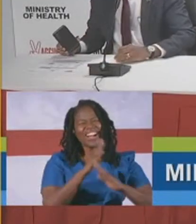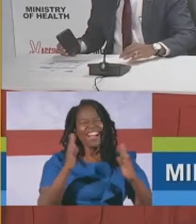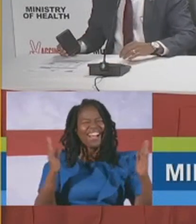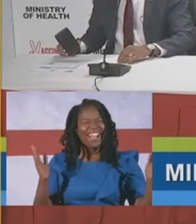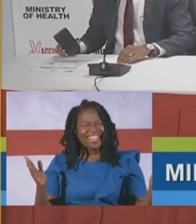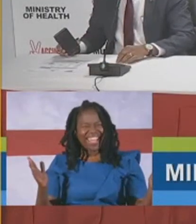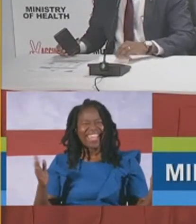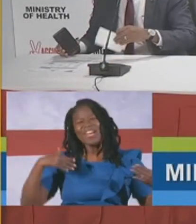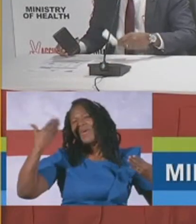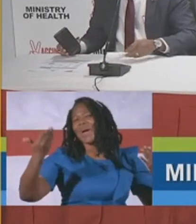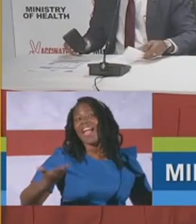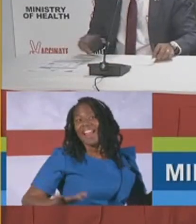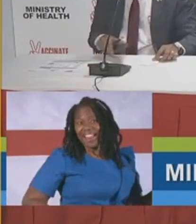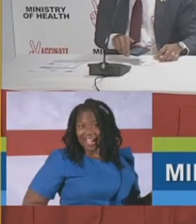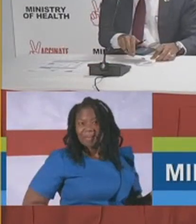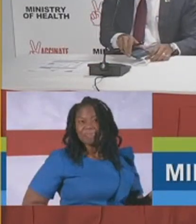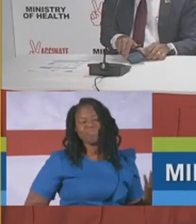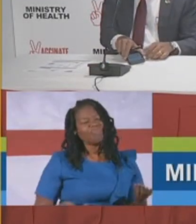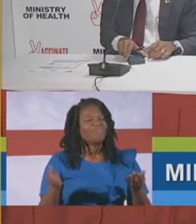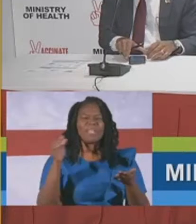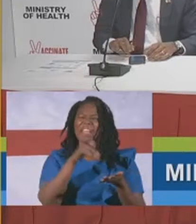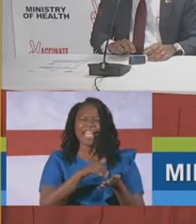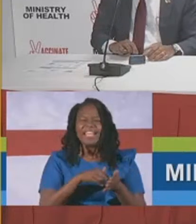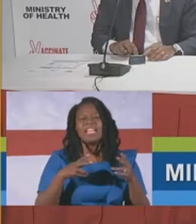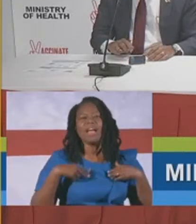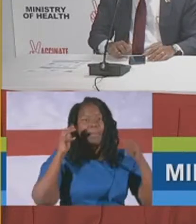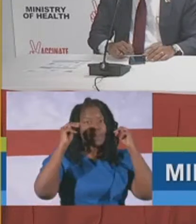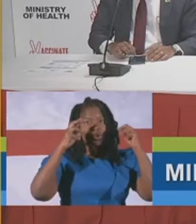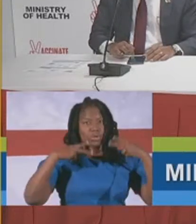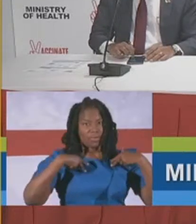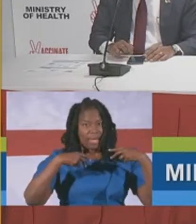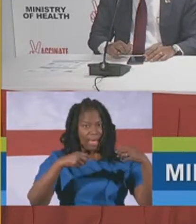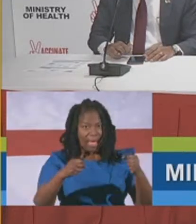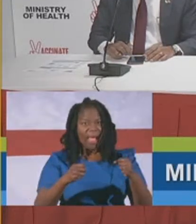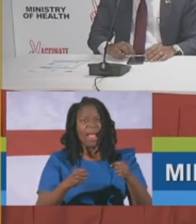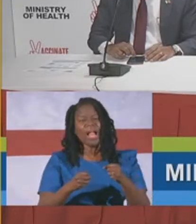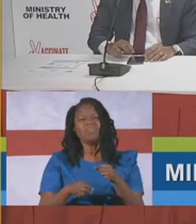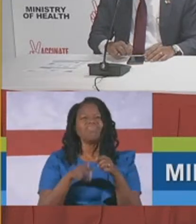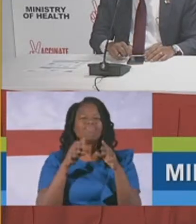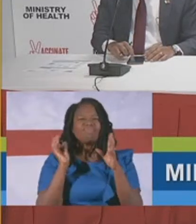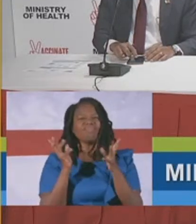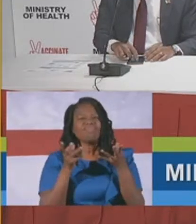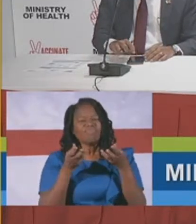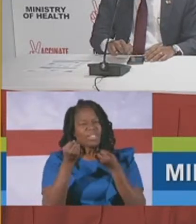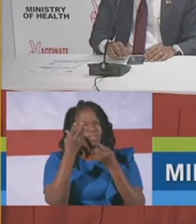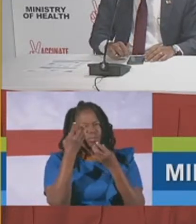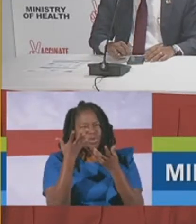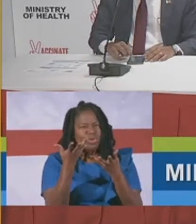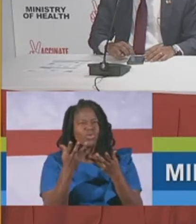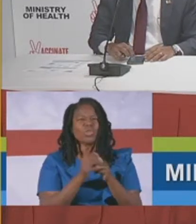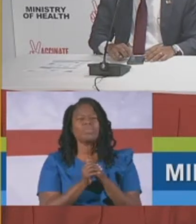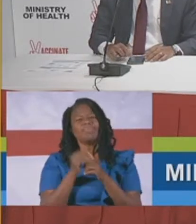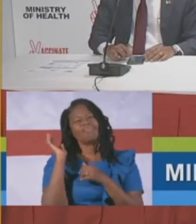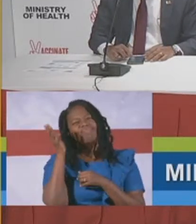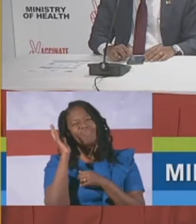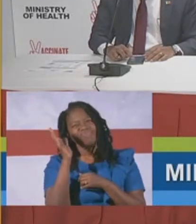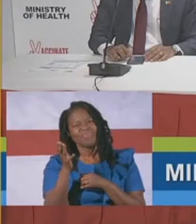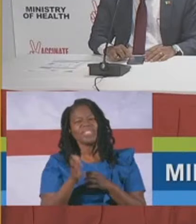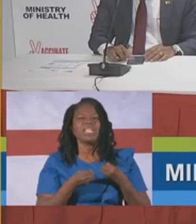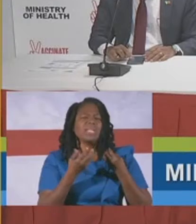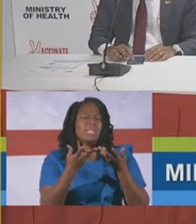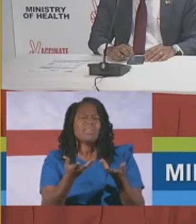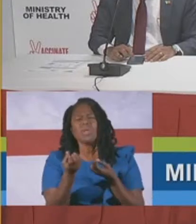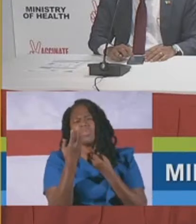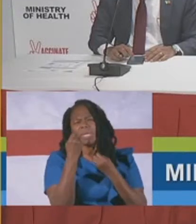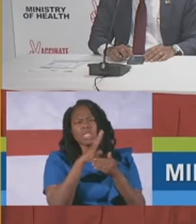good morning and welcome to another Ministry of Health virtual media conference which provides you with the information on the